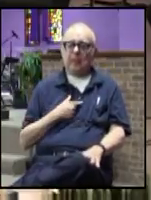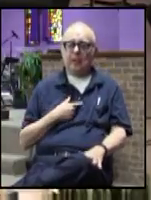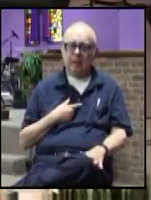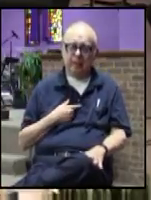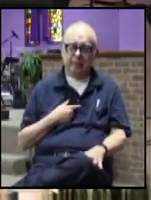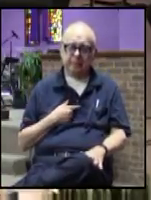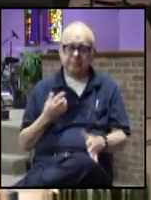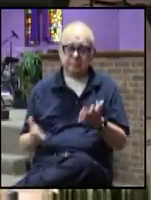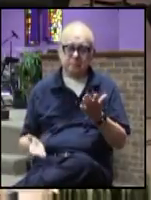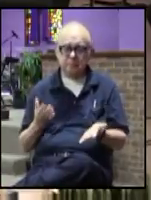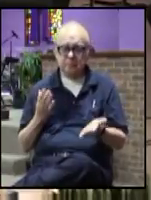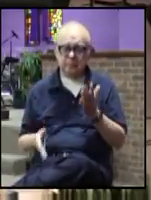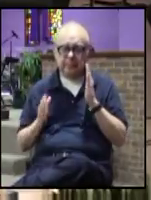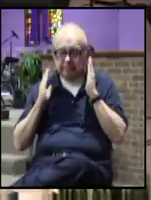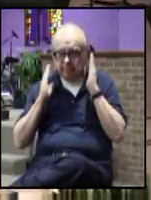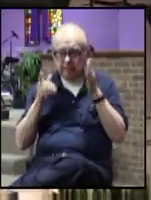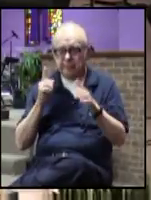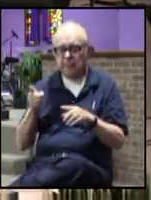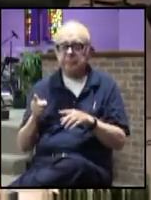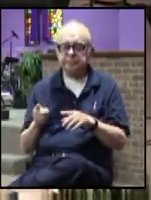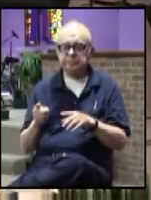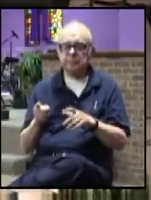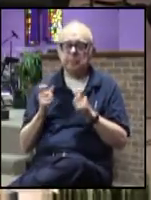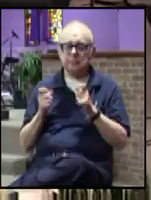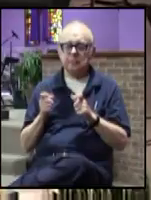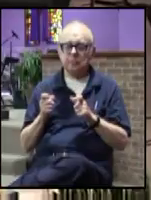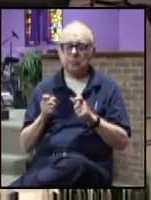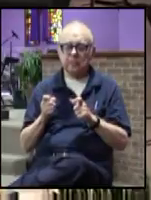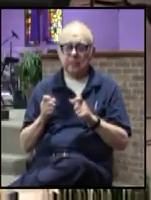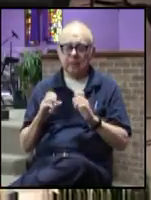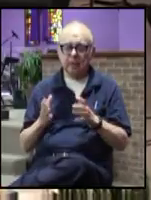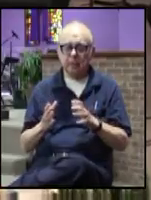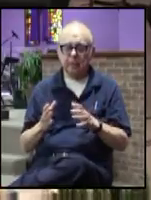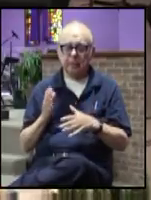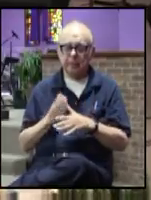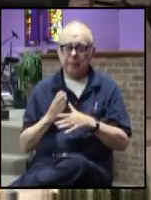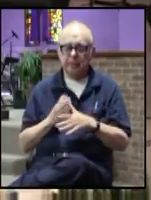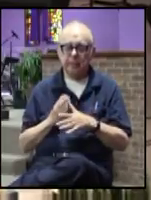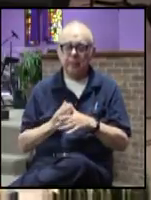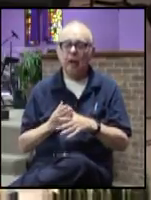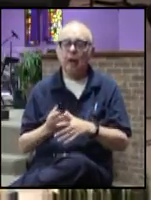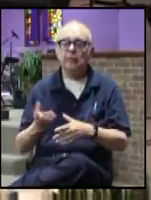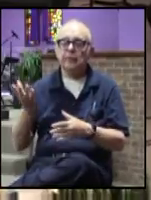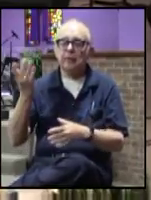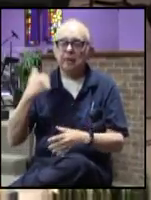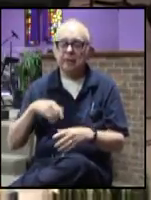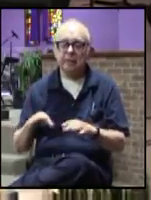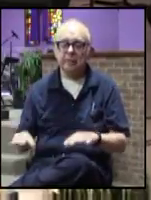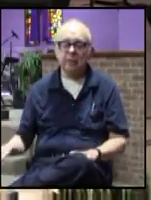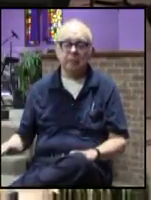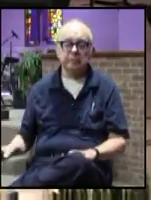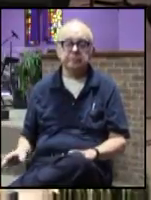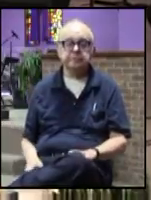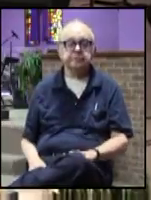got them right now to maybe where they're going to listen to you, and all of a sudden here comes this great disruption of kids.